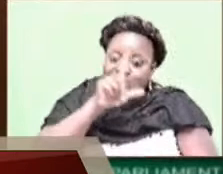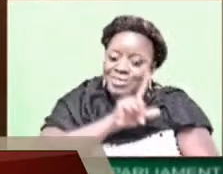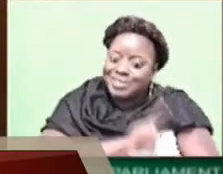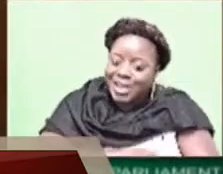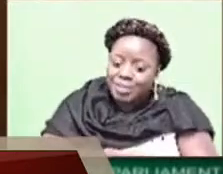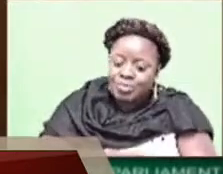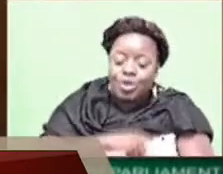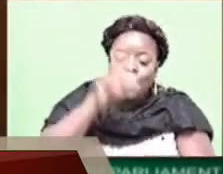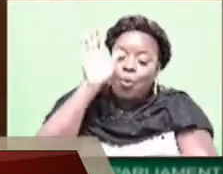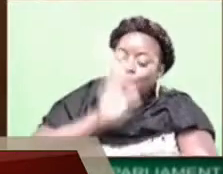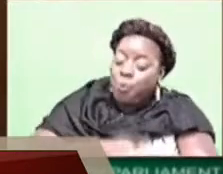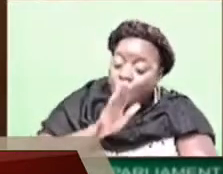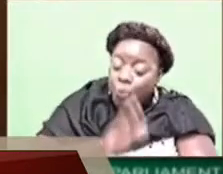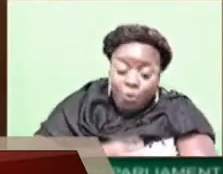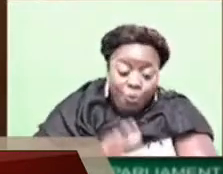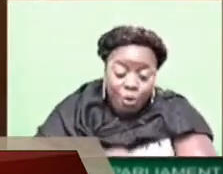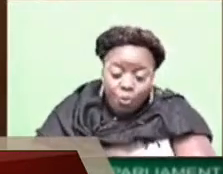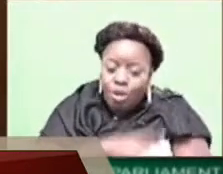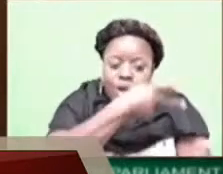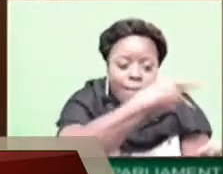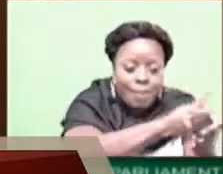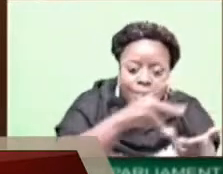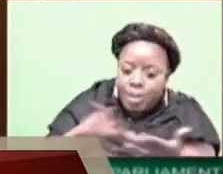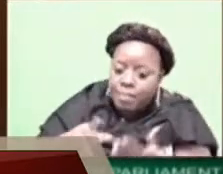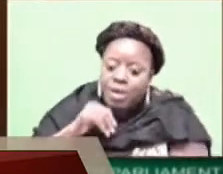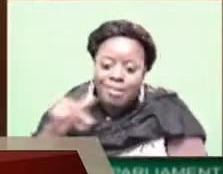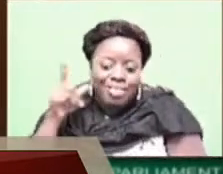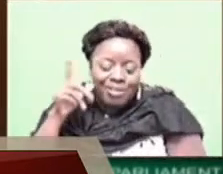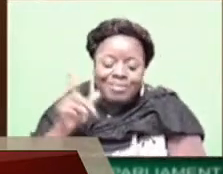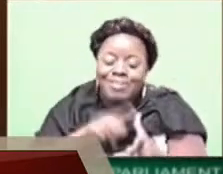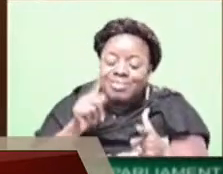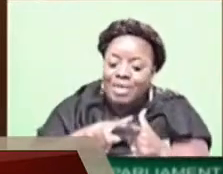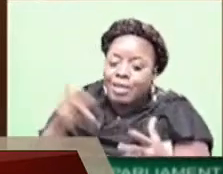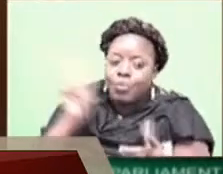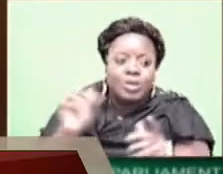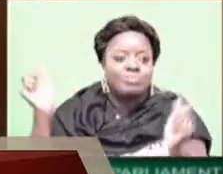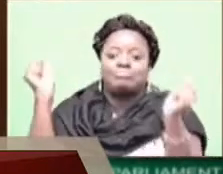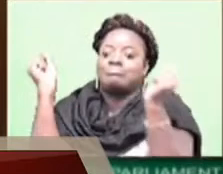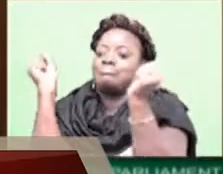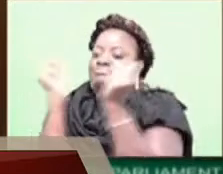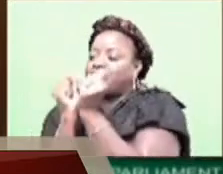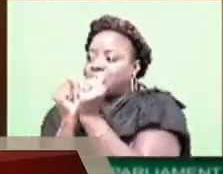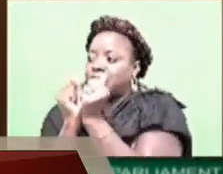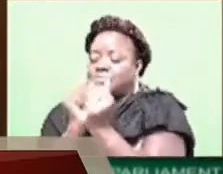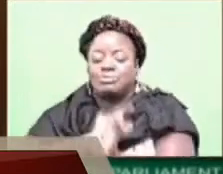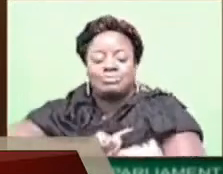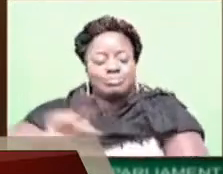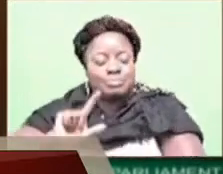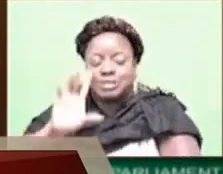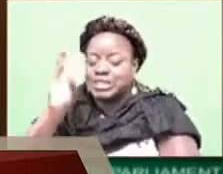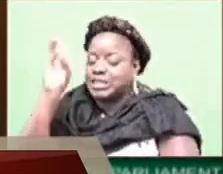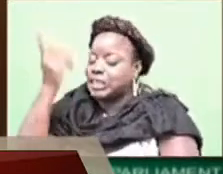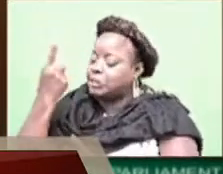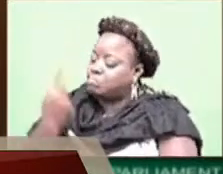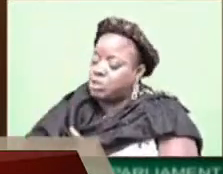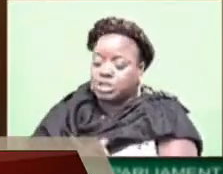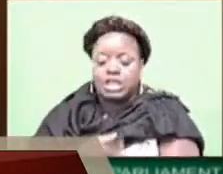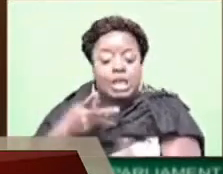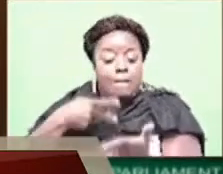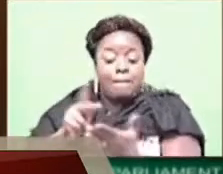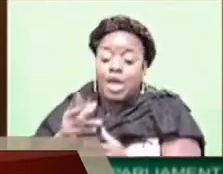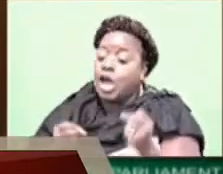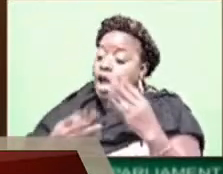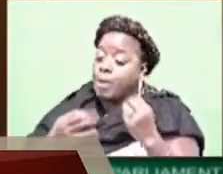sums by way of an order to amend the schedule to the regulation. Madam Speaker, when one drafts